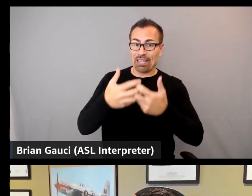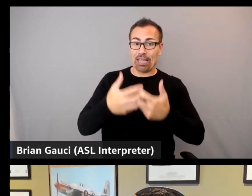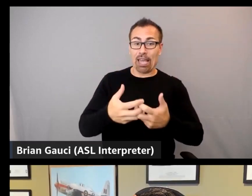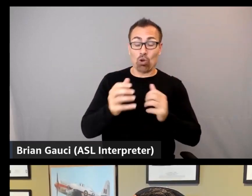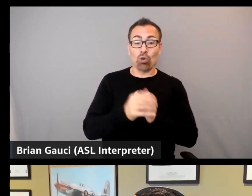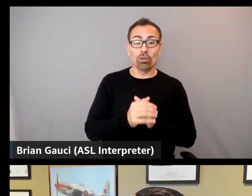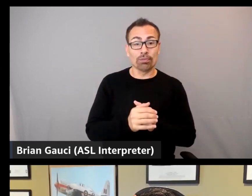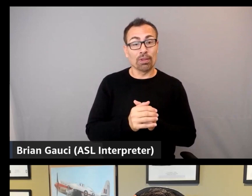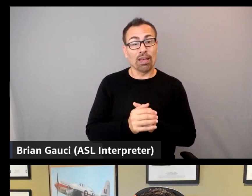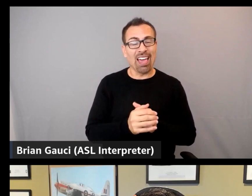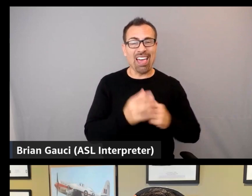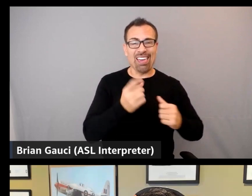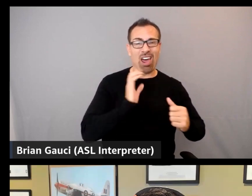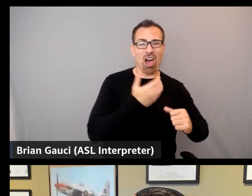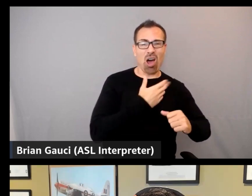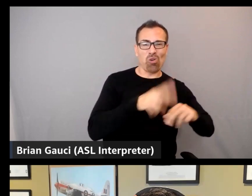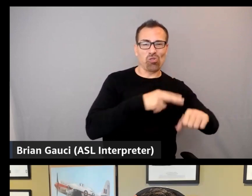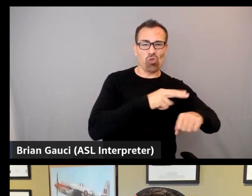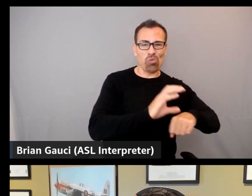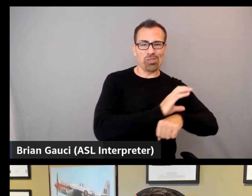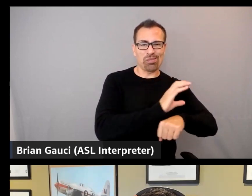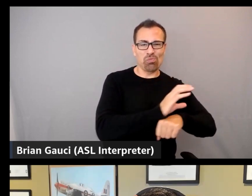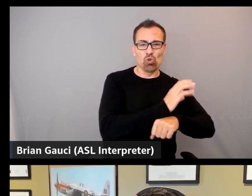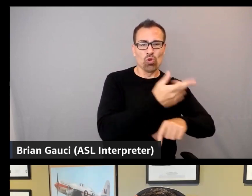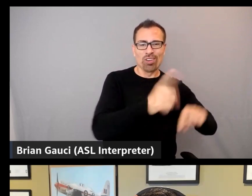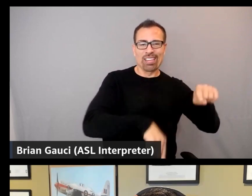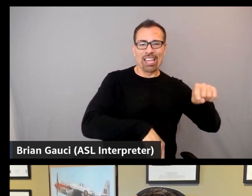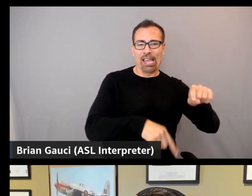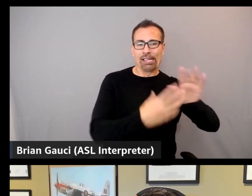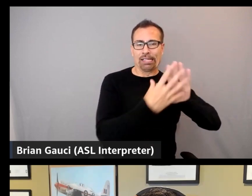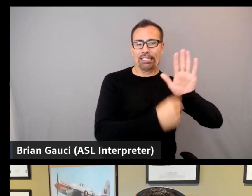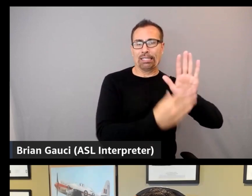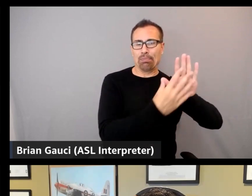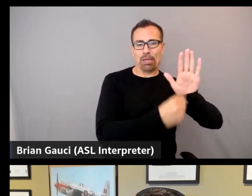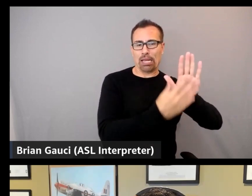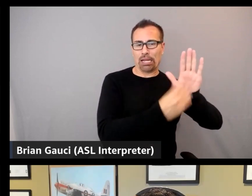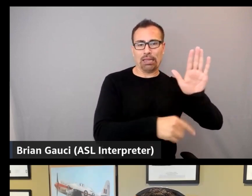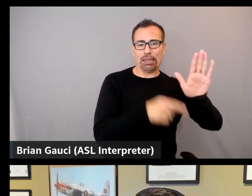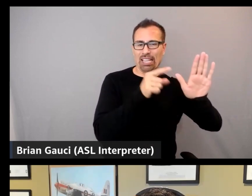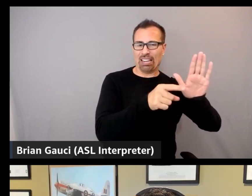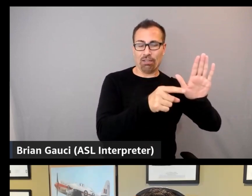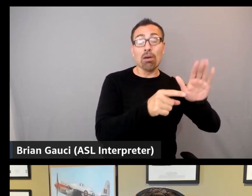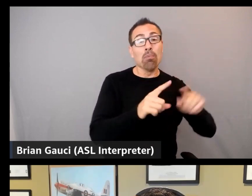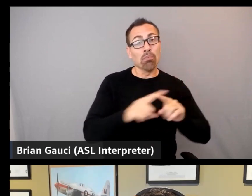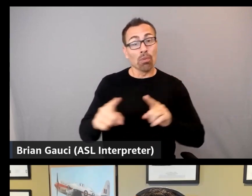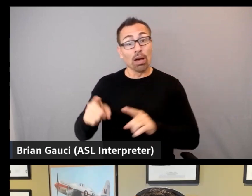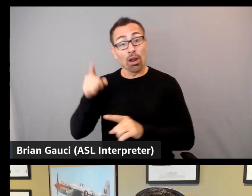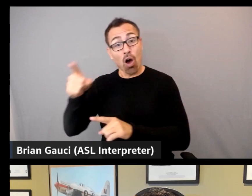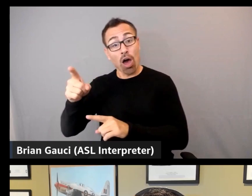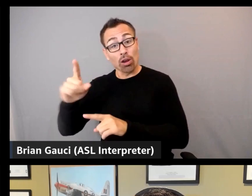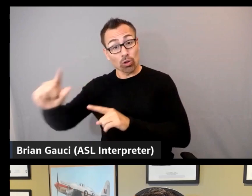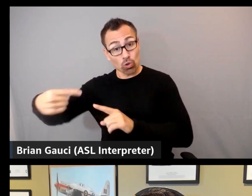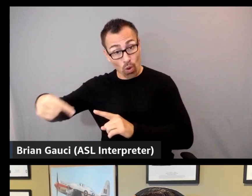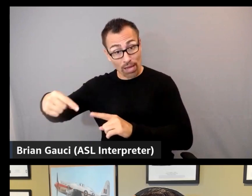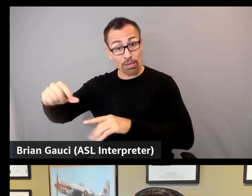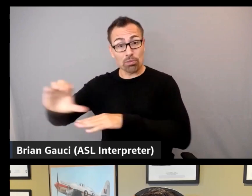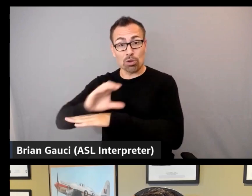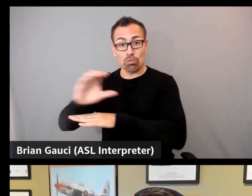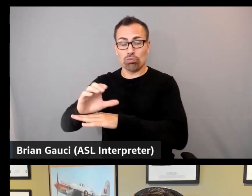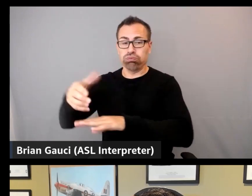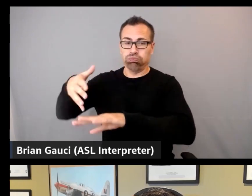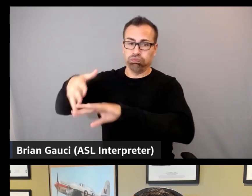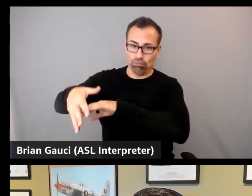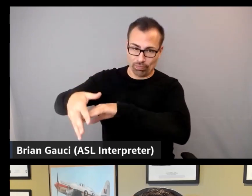simulating quantum behavior. And that is why you want to do it natively on a quantum computer. This whole field is called